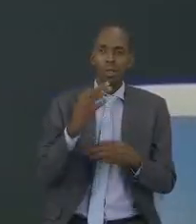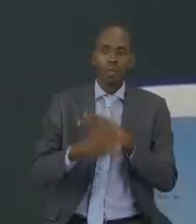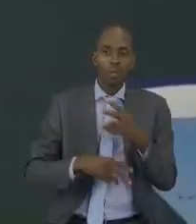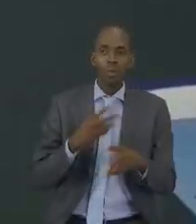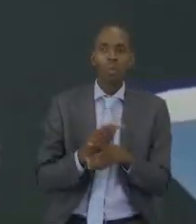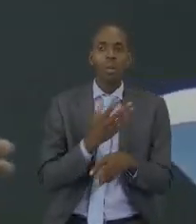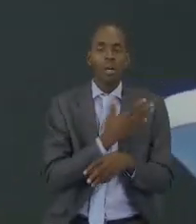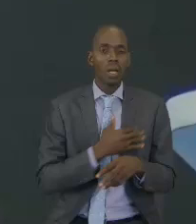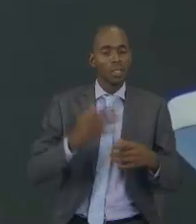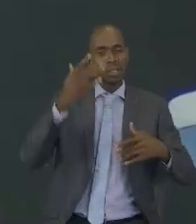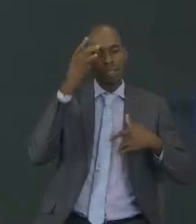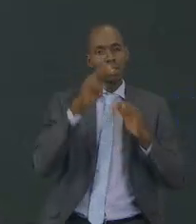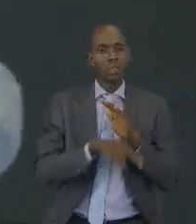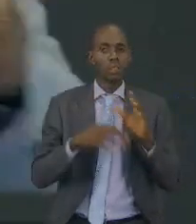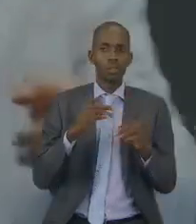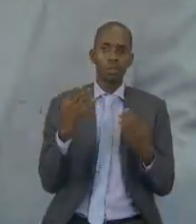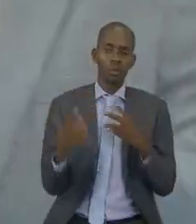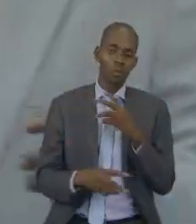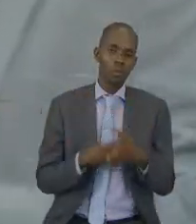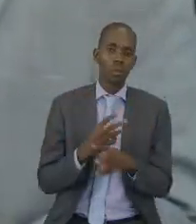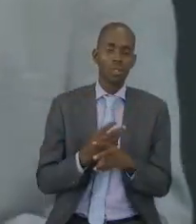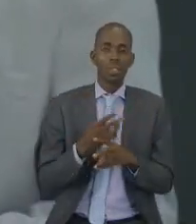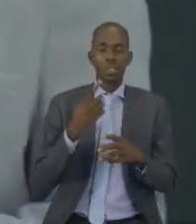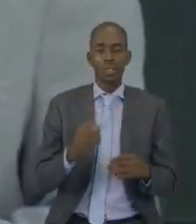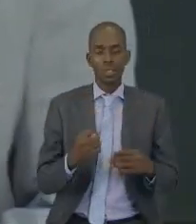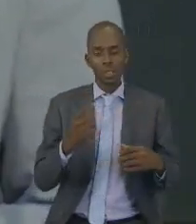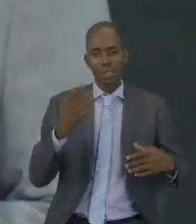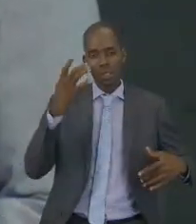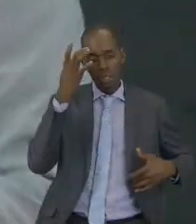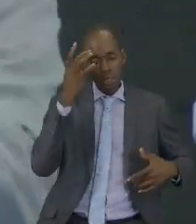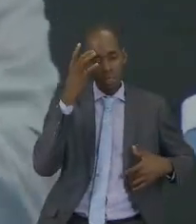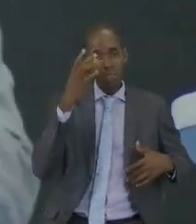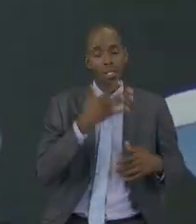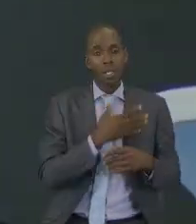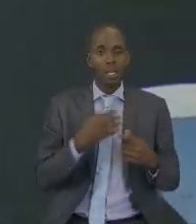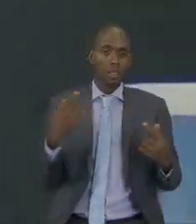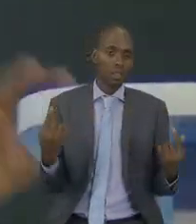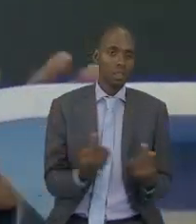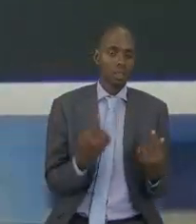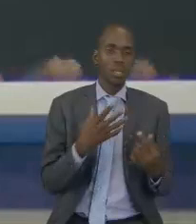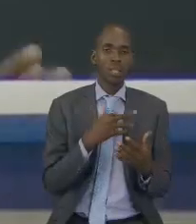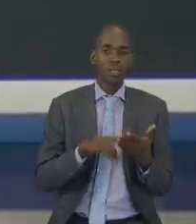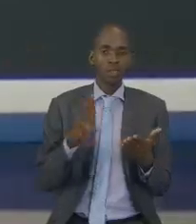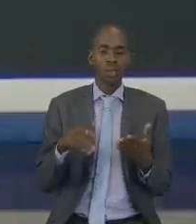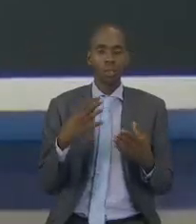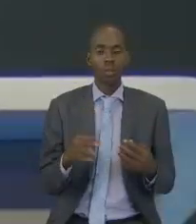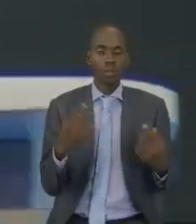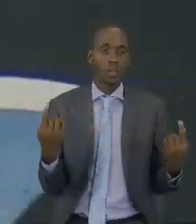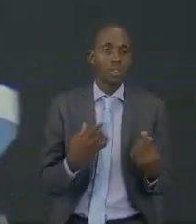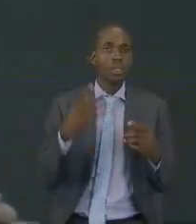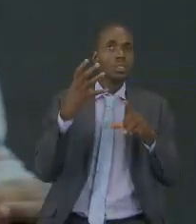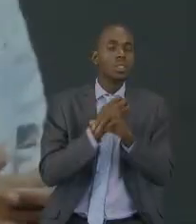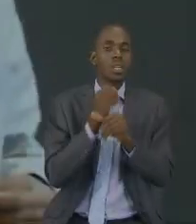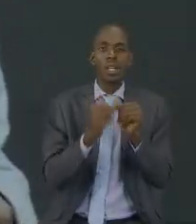and the sickness of the world, the sin and the consequences of the sin. He takes everything